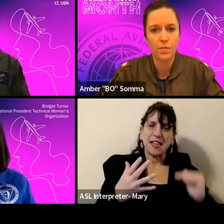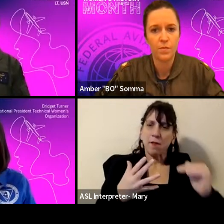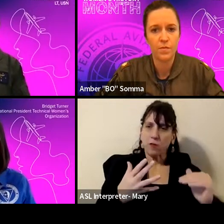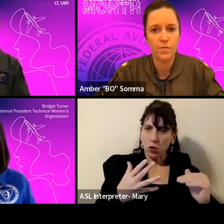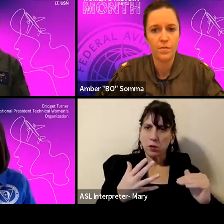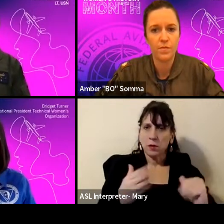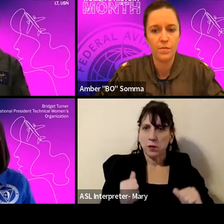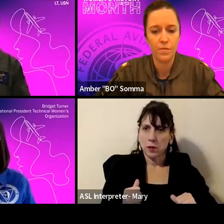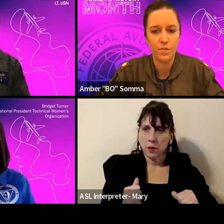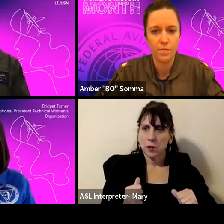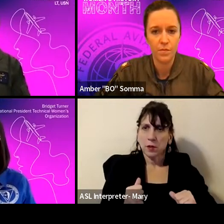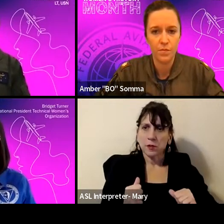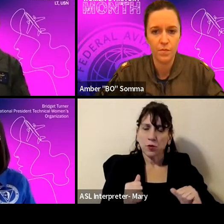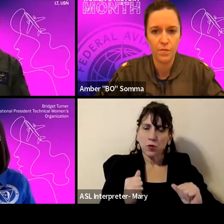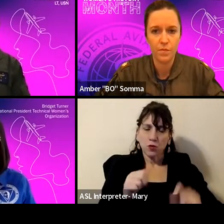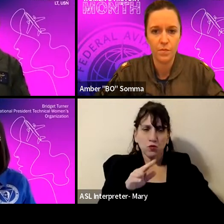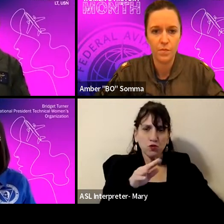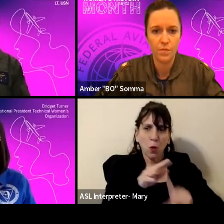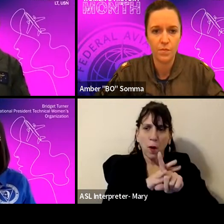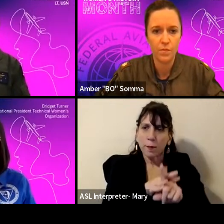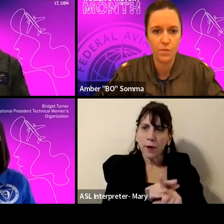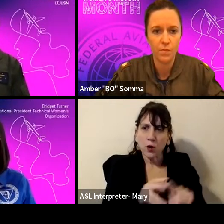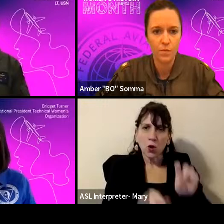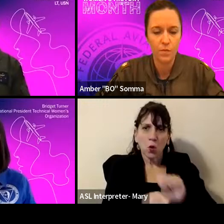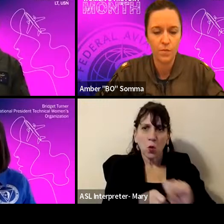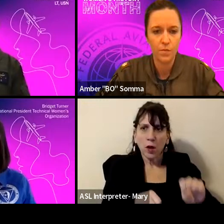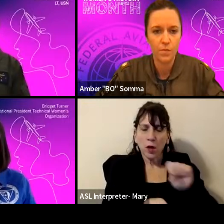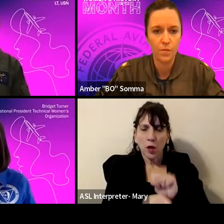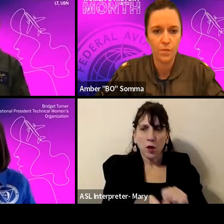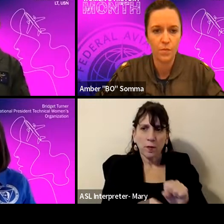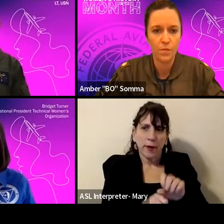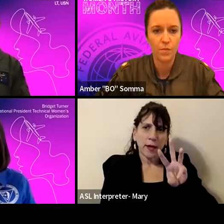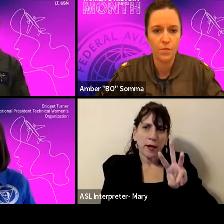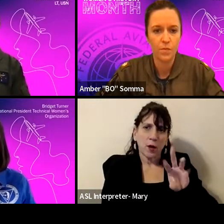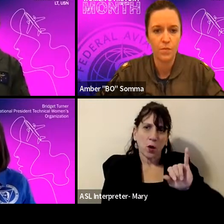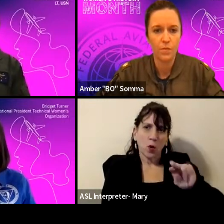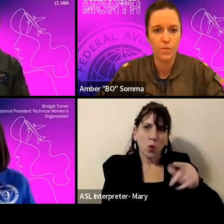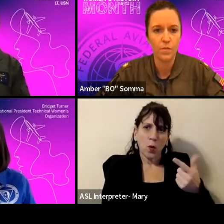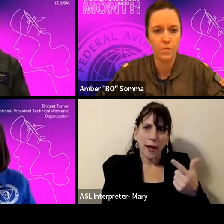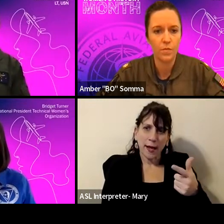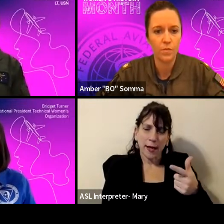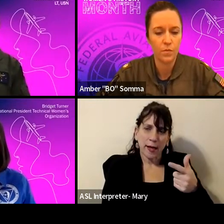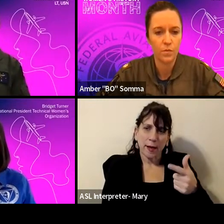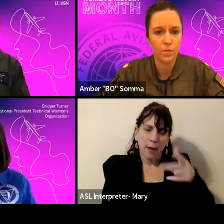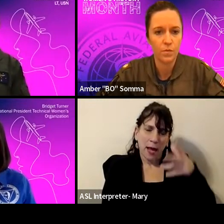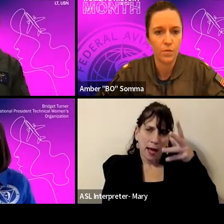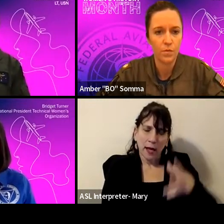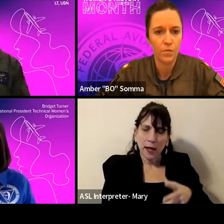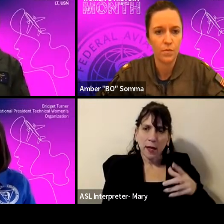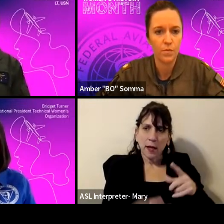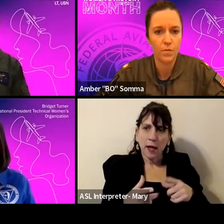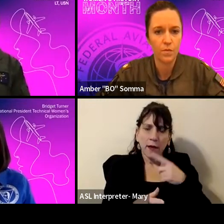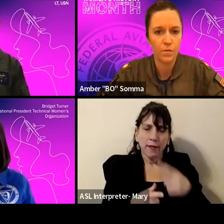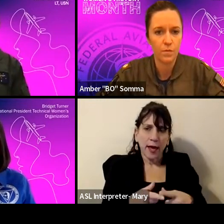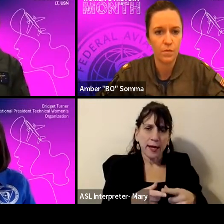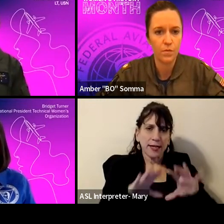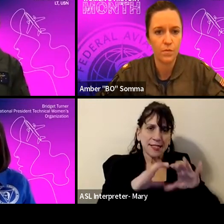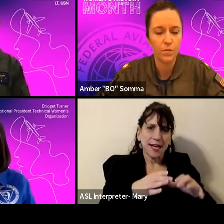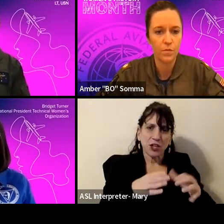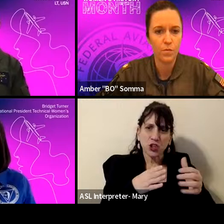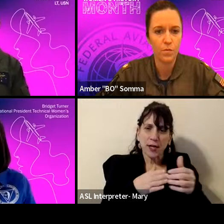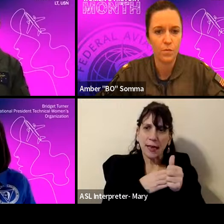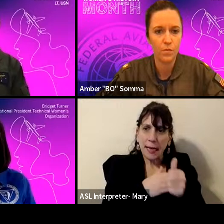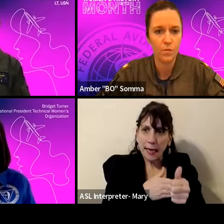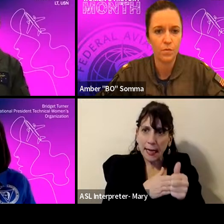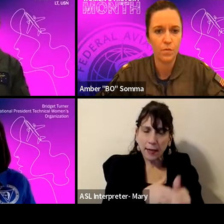So you show up and you're working on being a wingman. Then you're working towards being a section lead, so